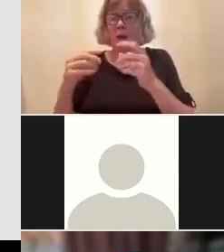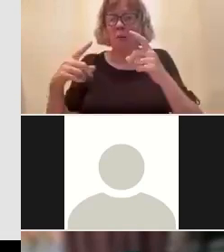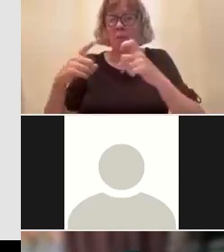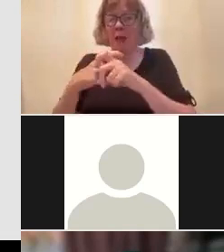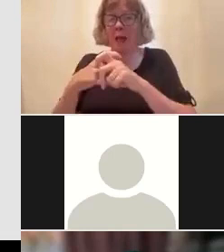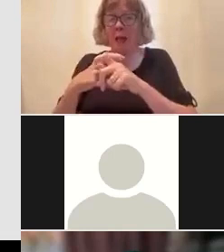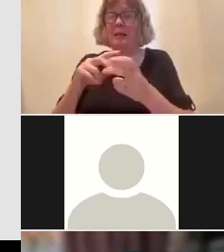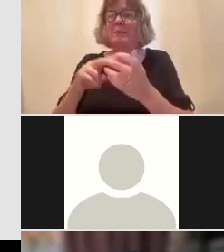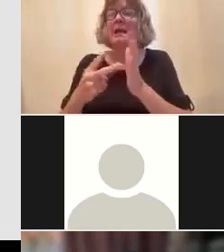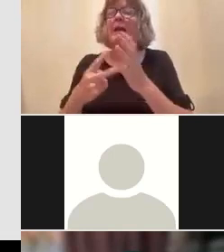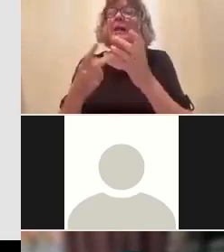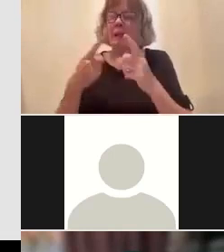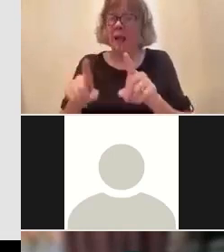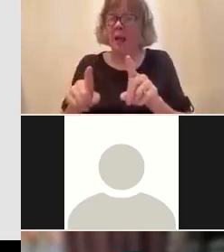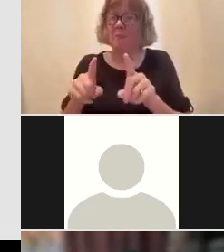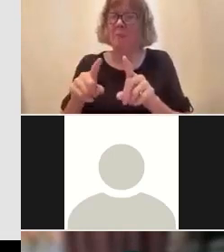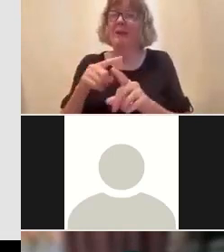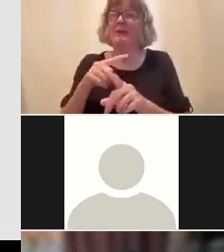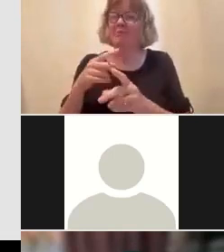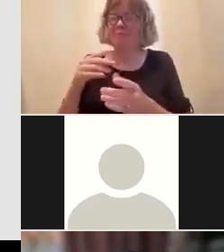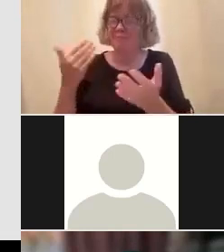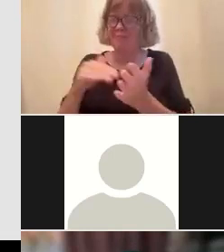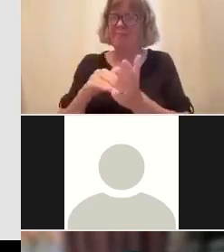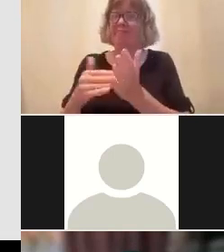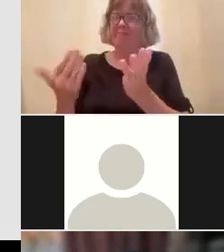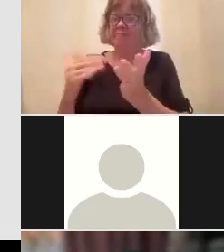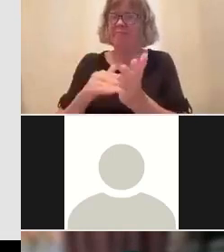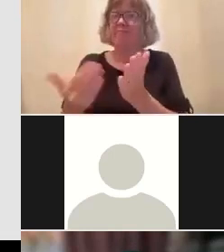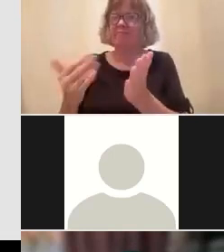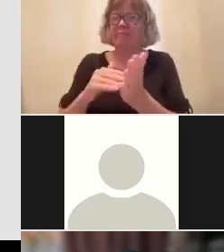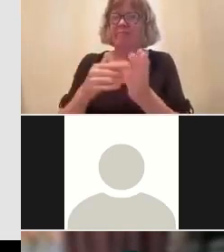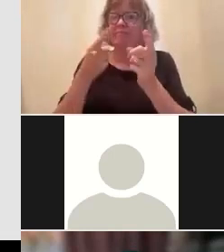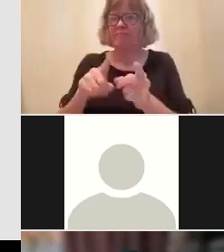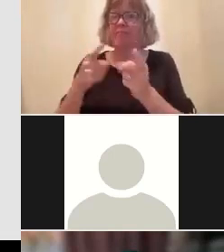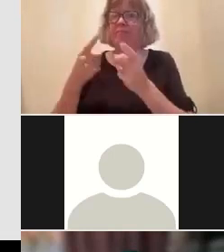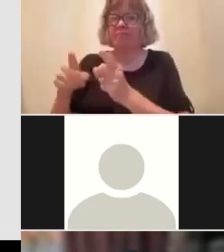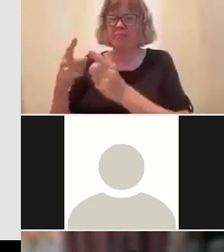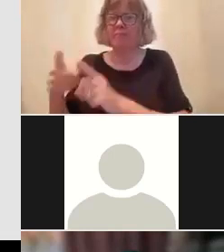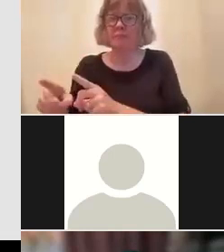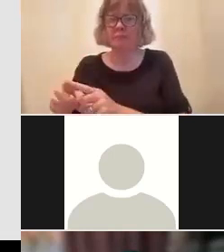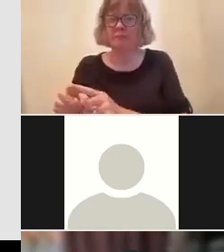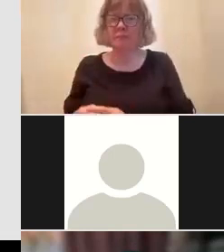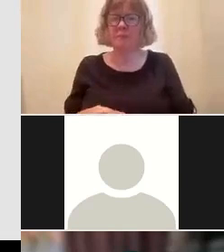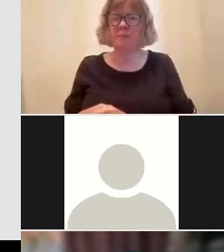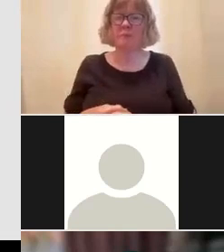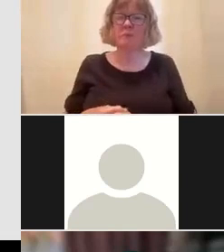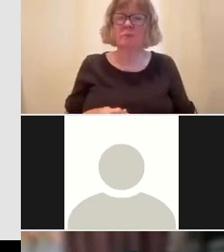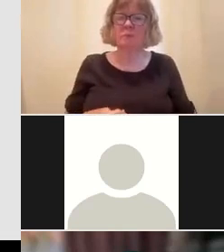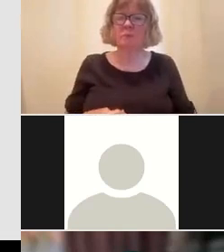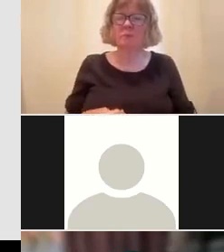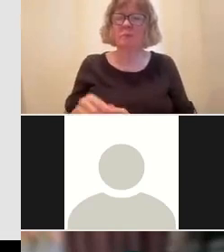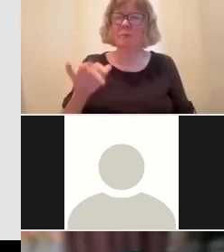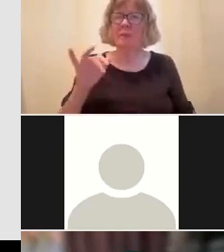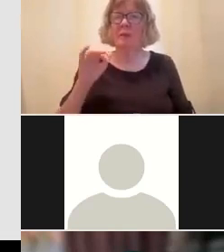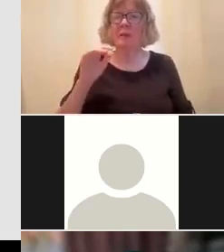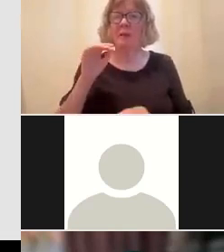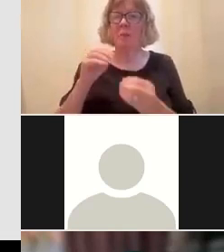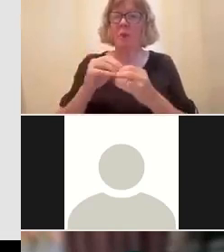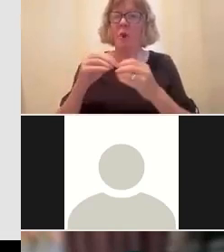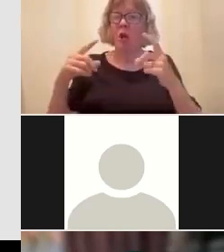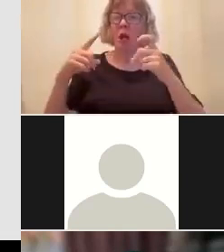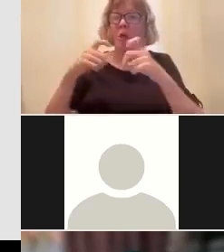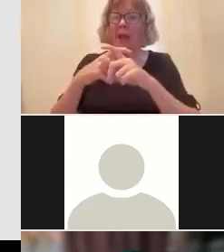it means the exposure to varied and multiple traumatic events. And if it's complex, these events are